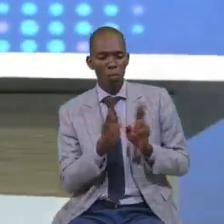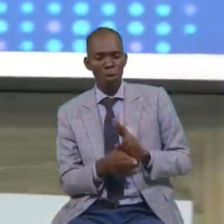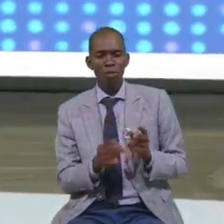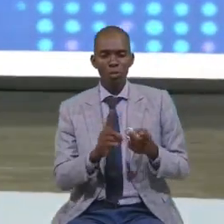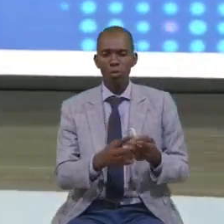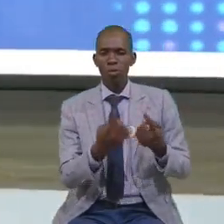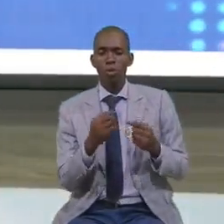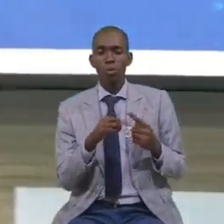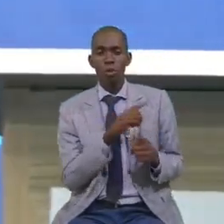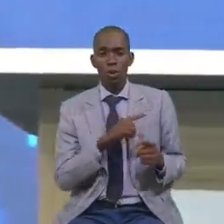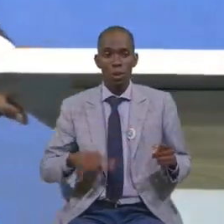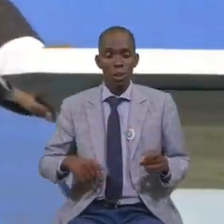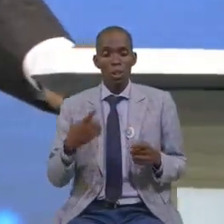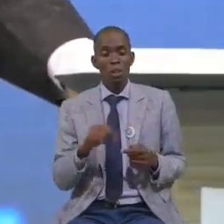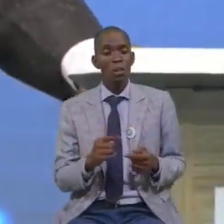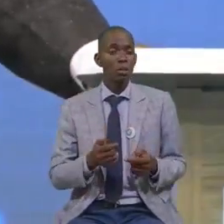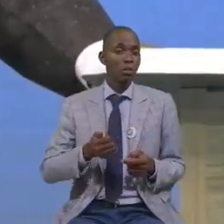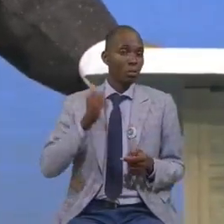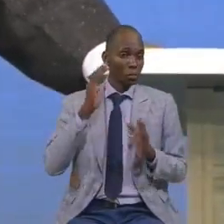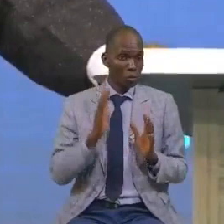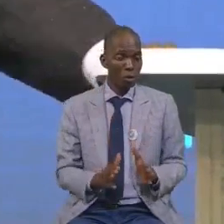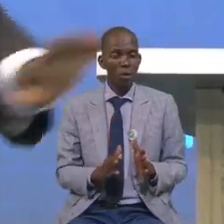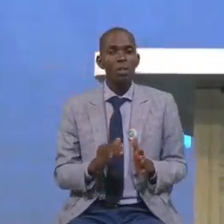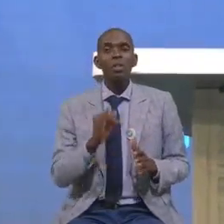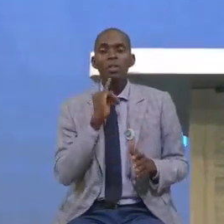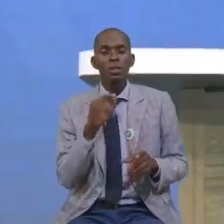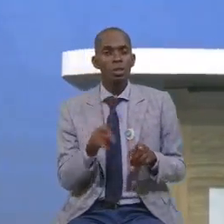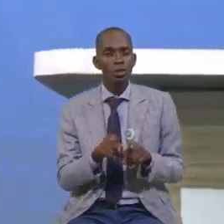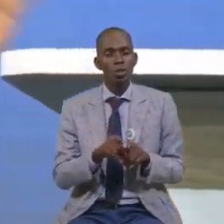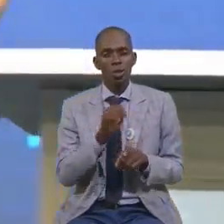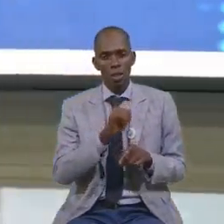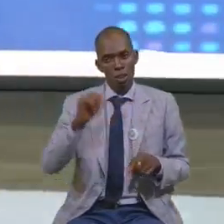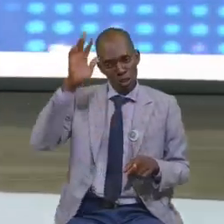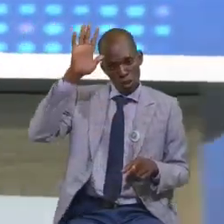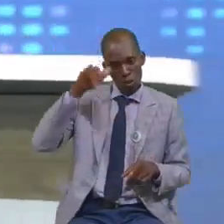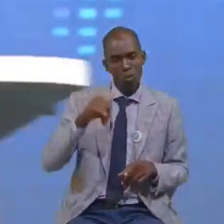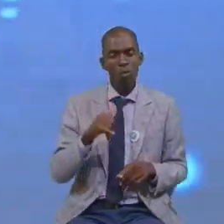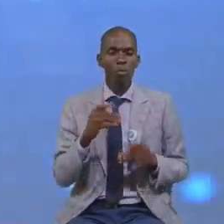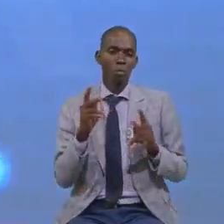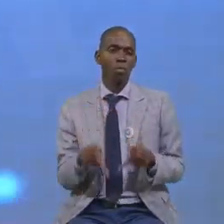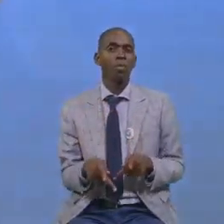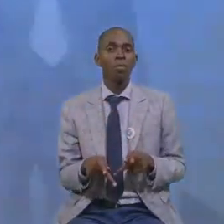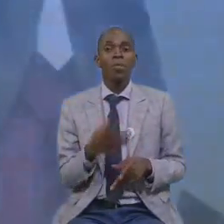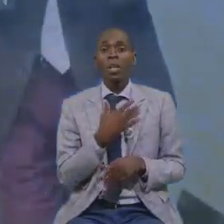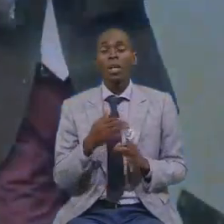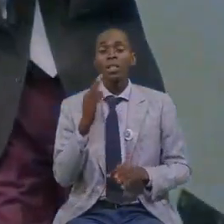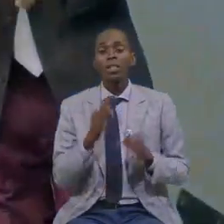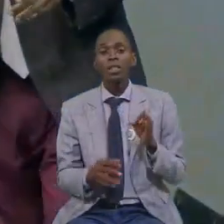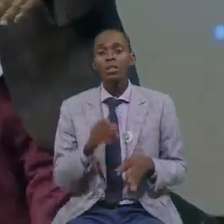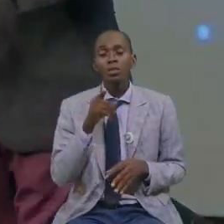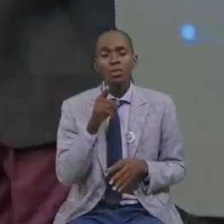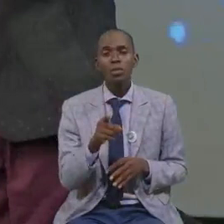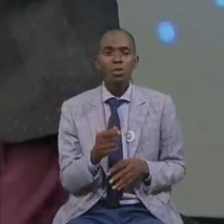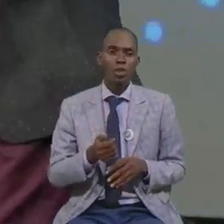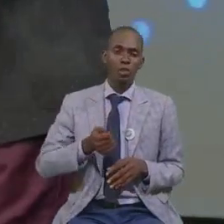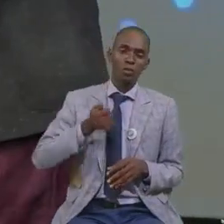the refuser is a rebel. And it says, but if ye refuse and